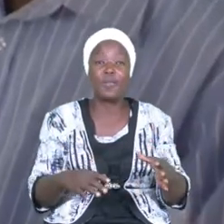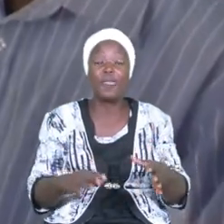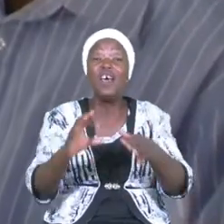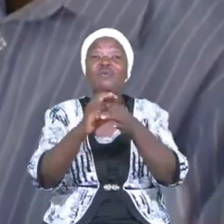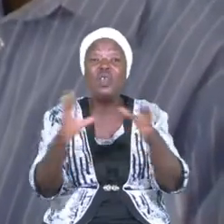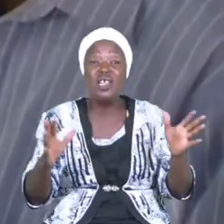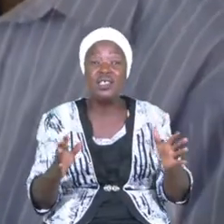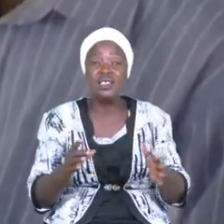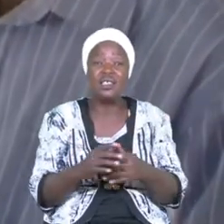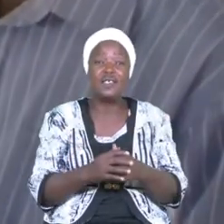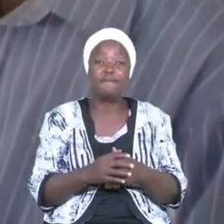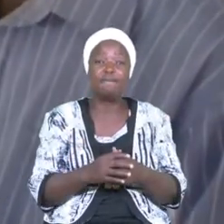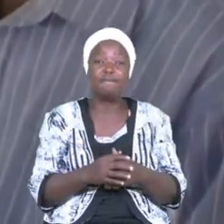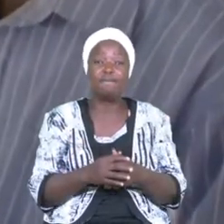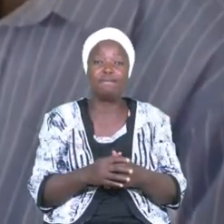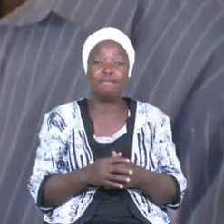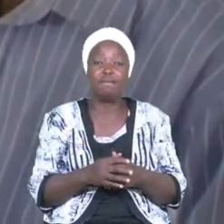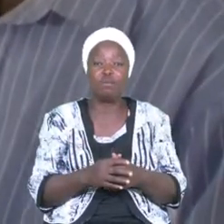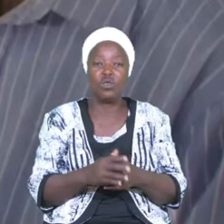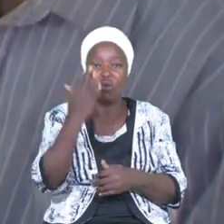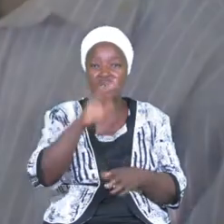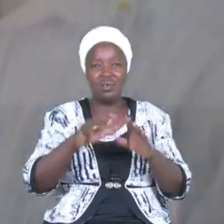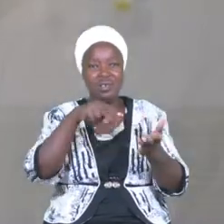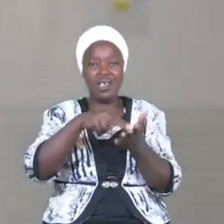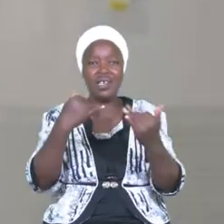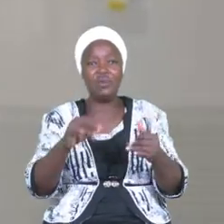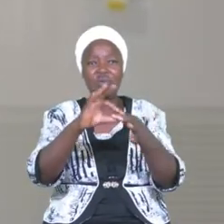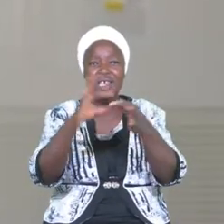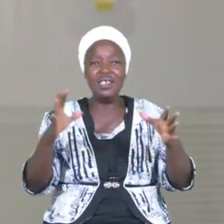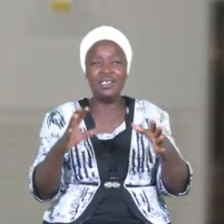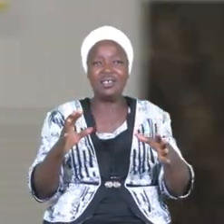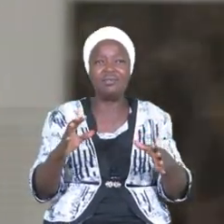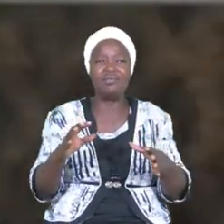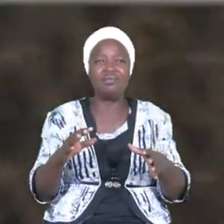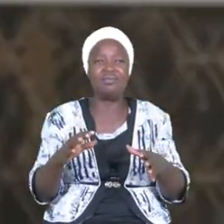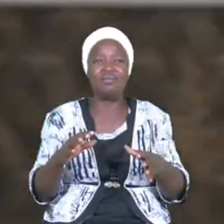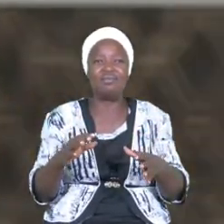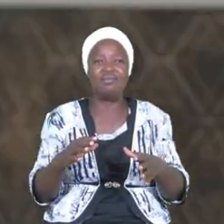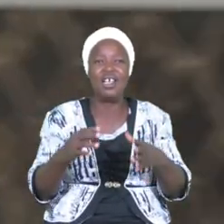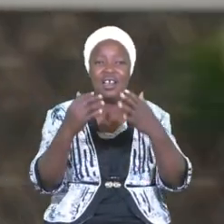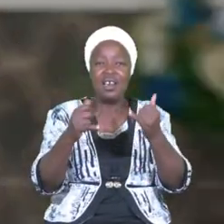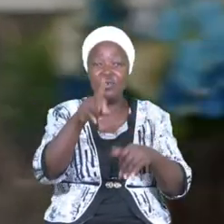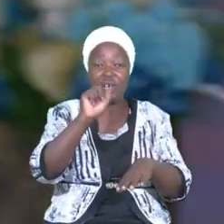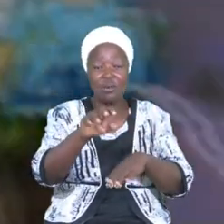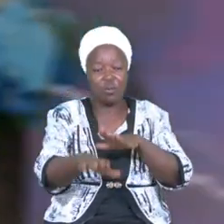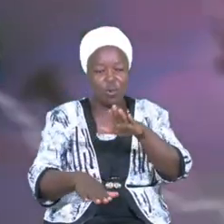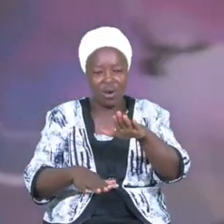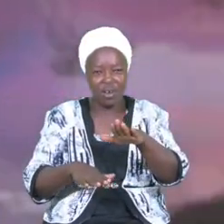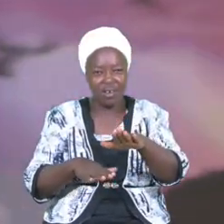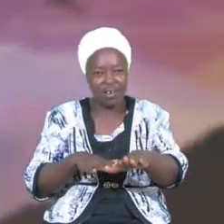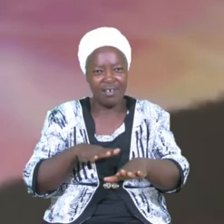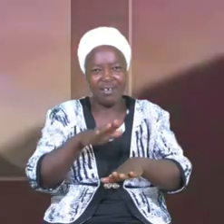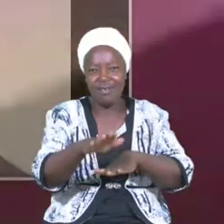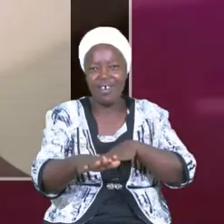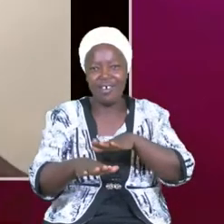Released. Why don't you stand up? Released. Now you can walk. Now you can